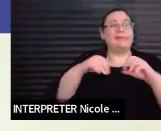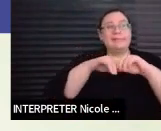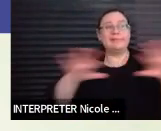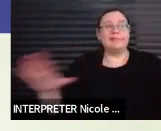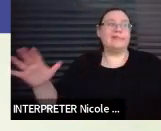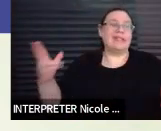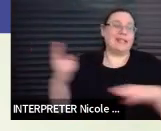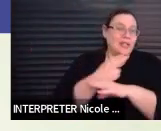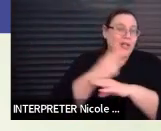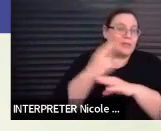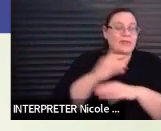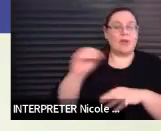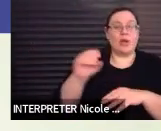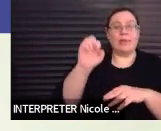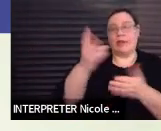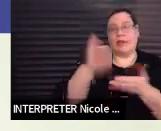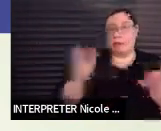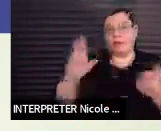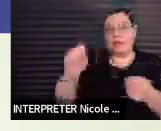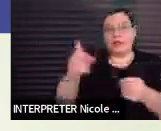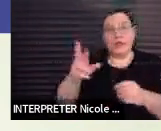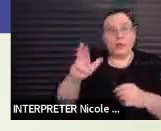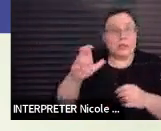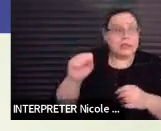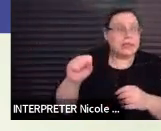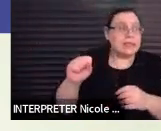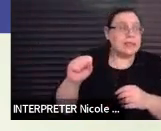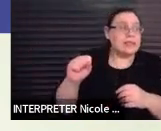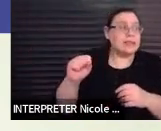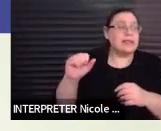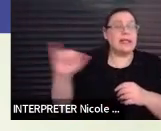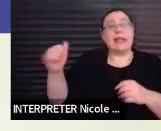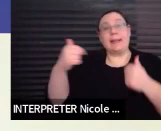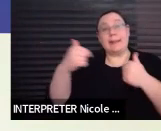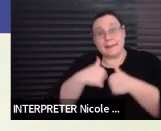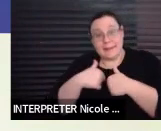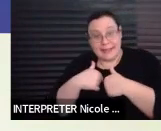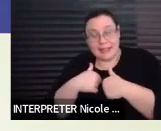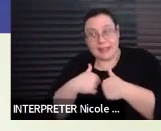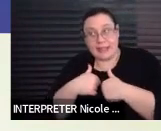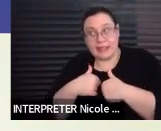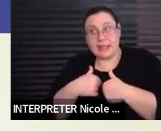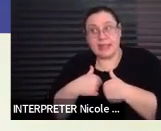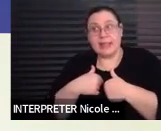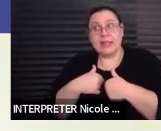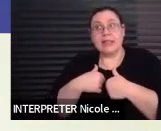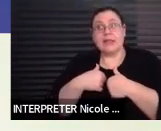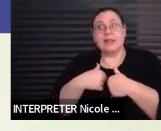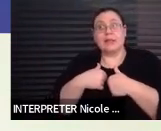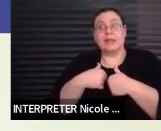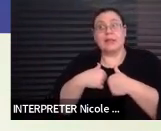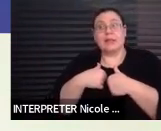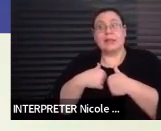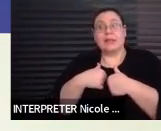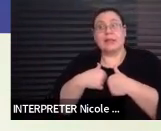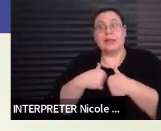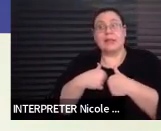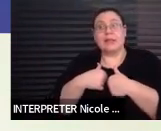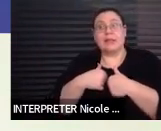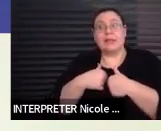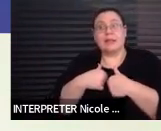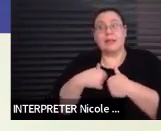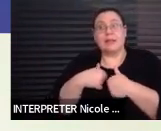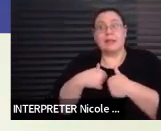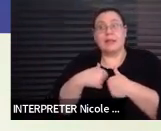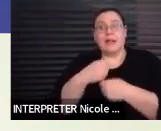of OER resources. Like me, particularly, I created a whole textbook